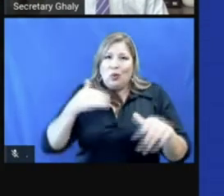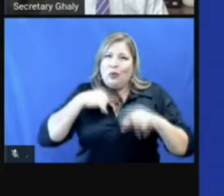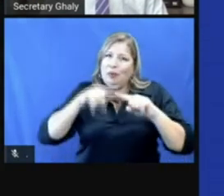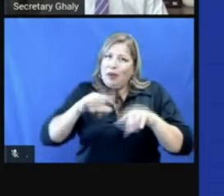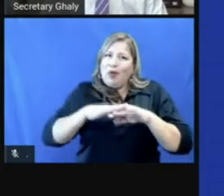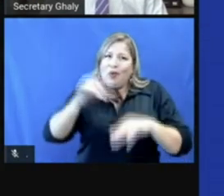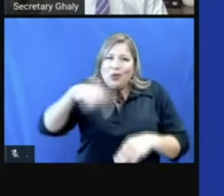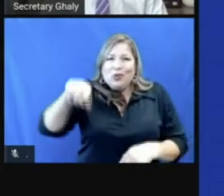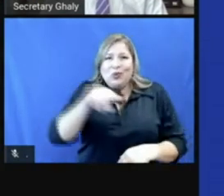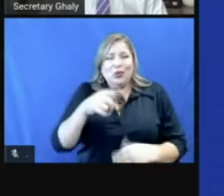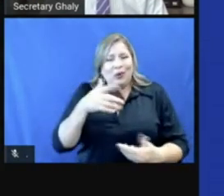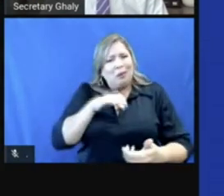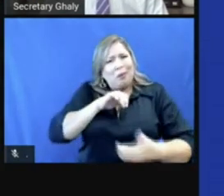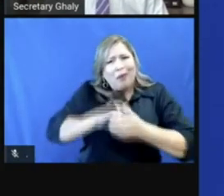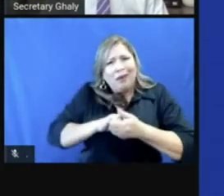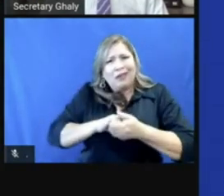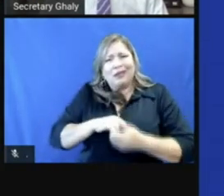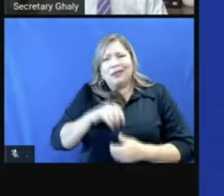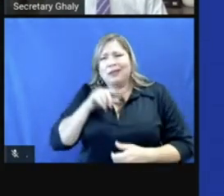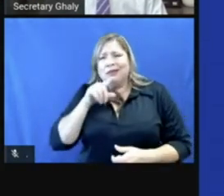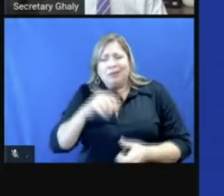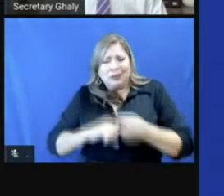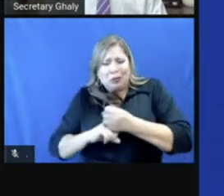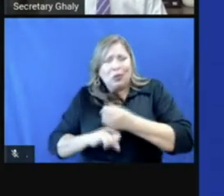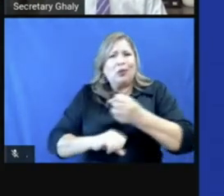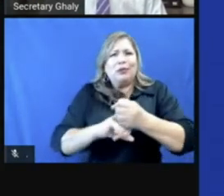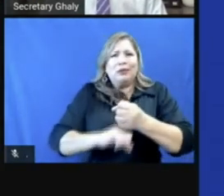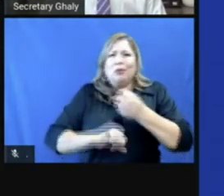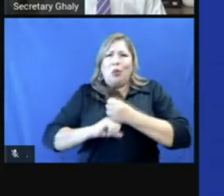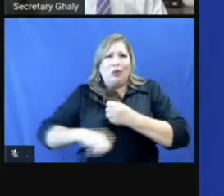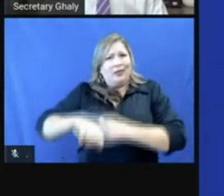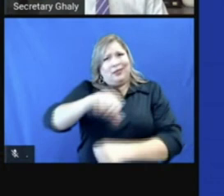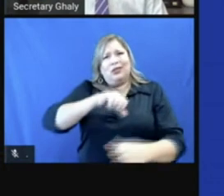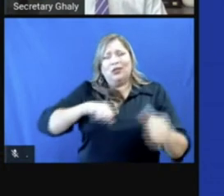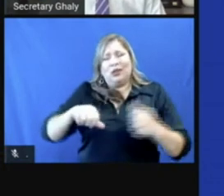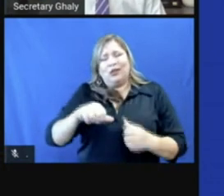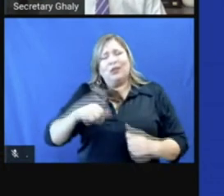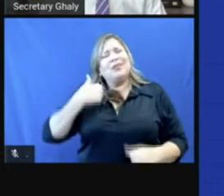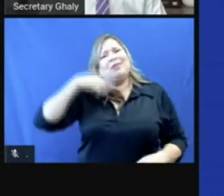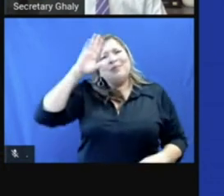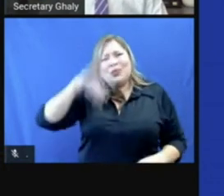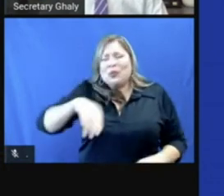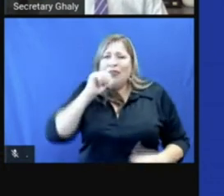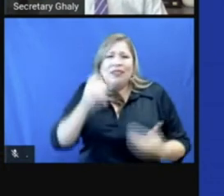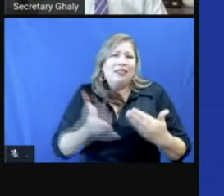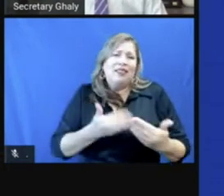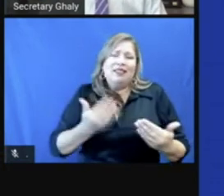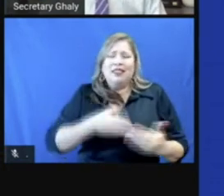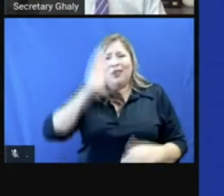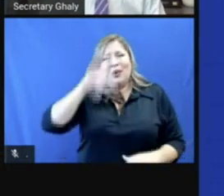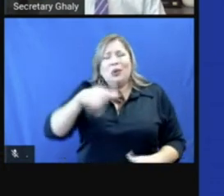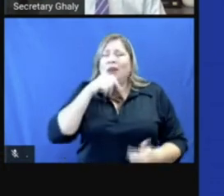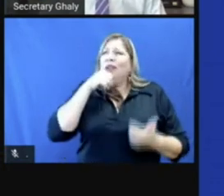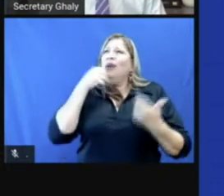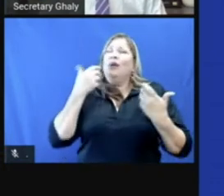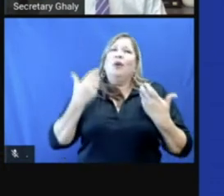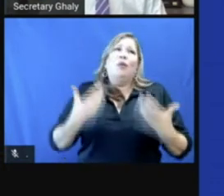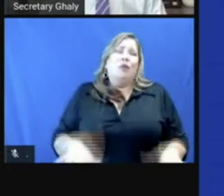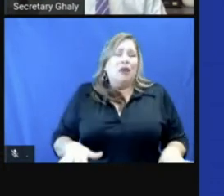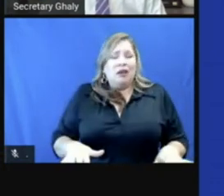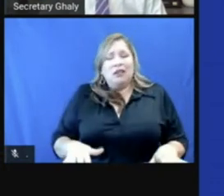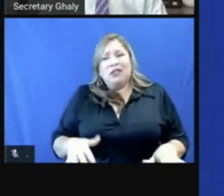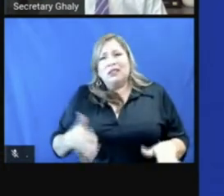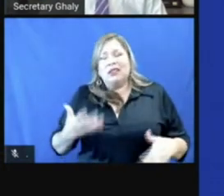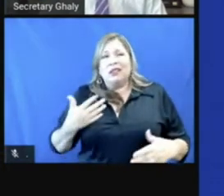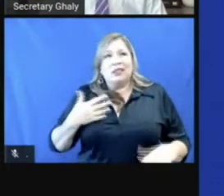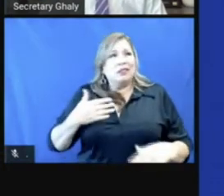about us deciding to do some things that sure it's an inconvenience, sure we may not want to for a short period